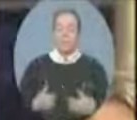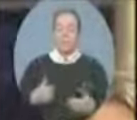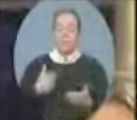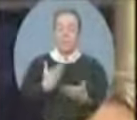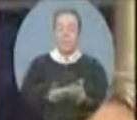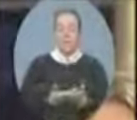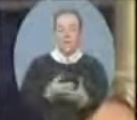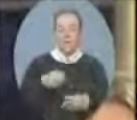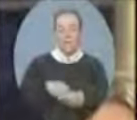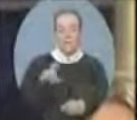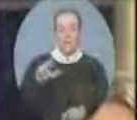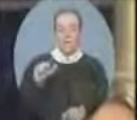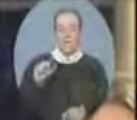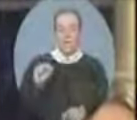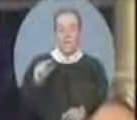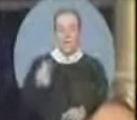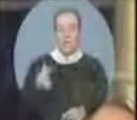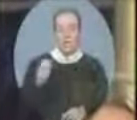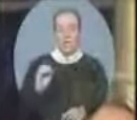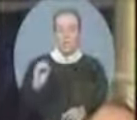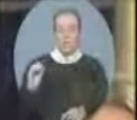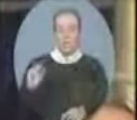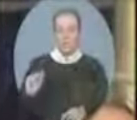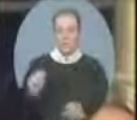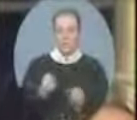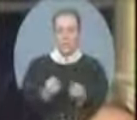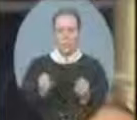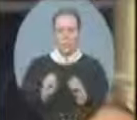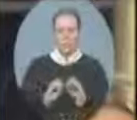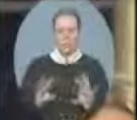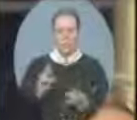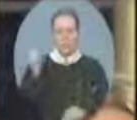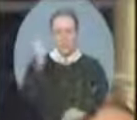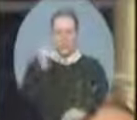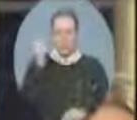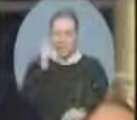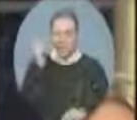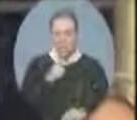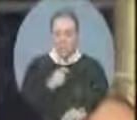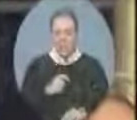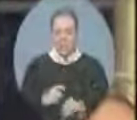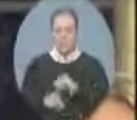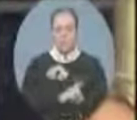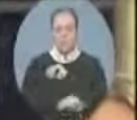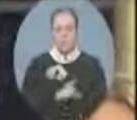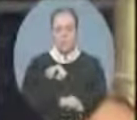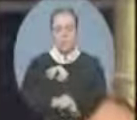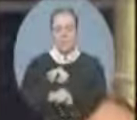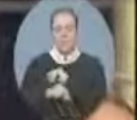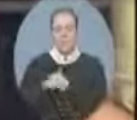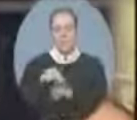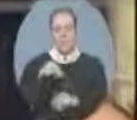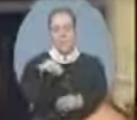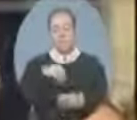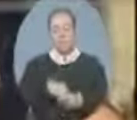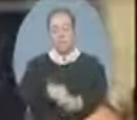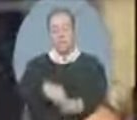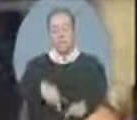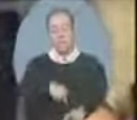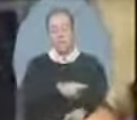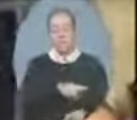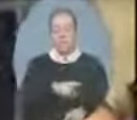without experienced disaster relief personnel on the ground, there's no assurance that aid will reach the people in greatest